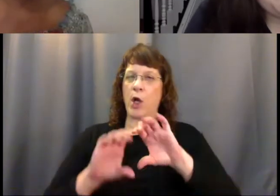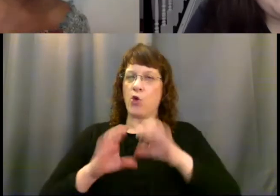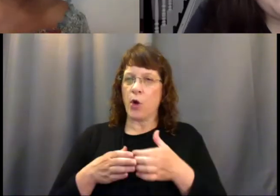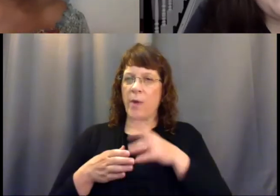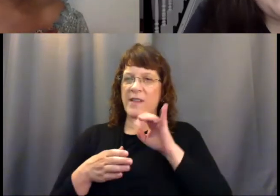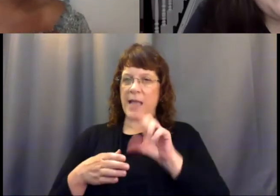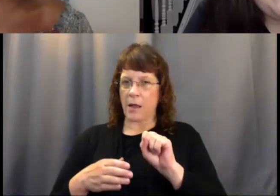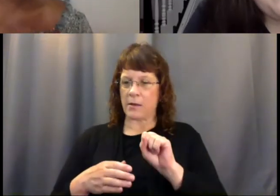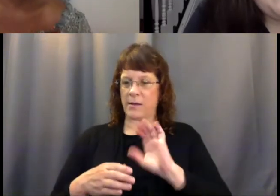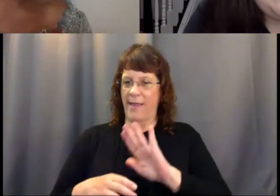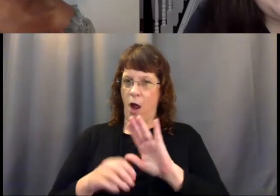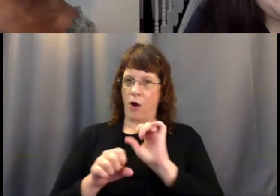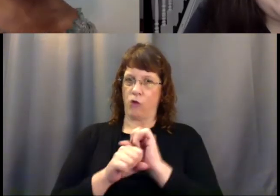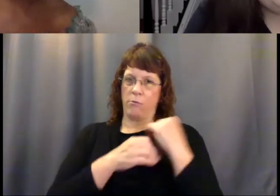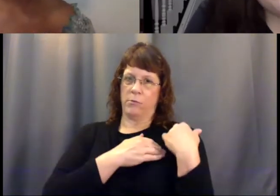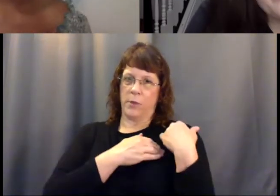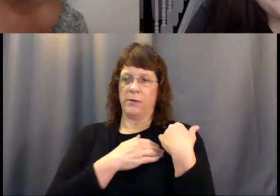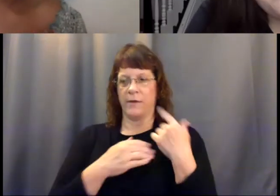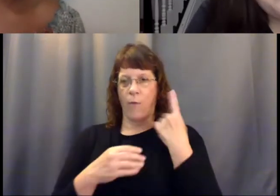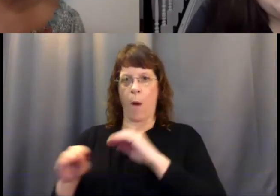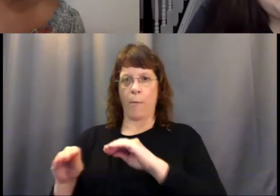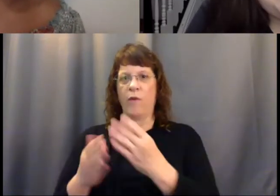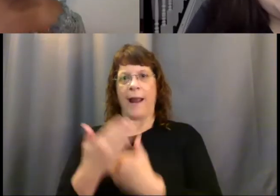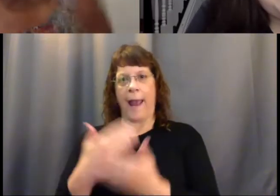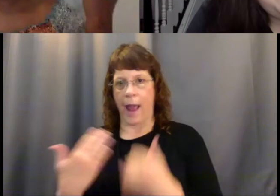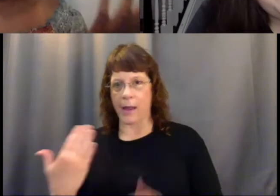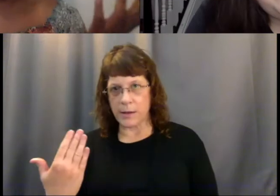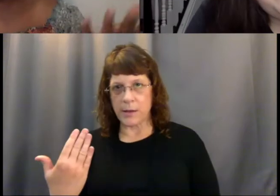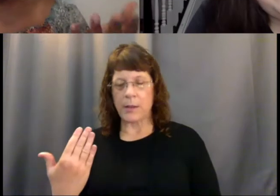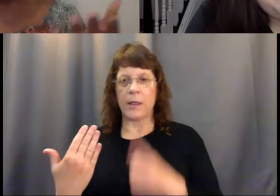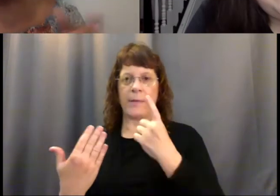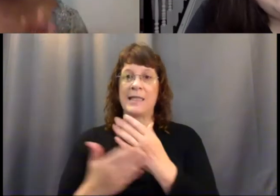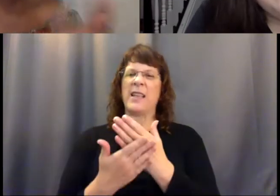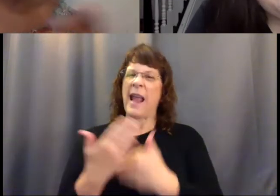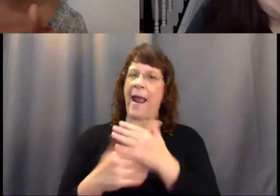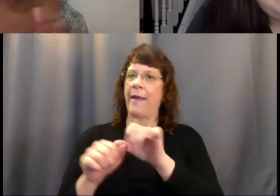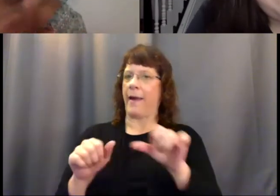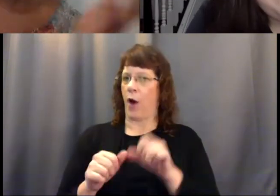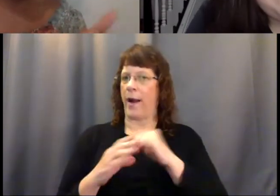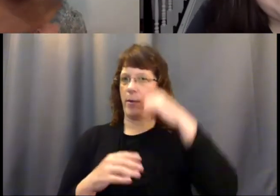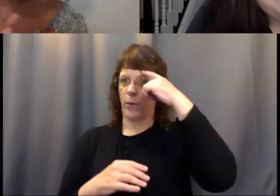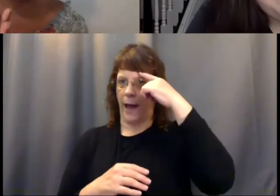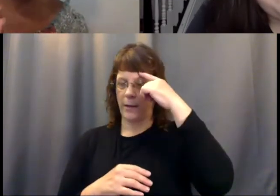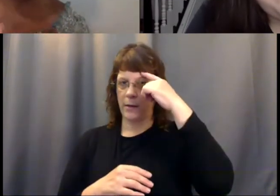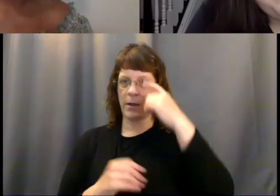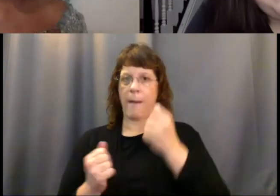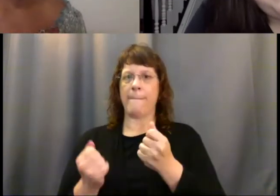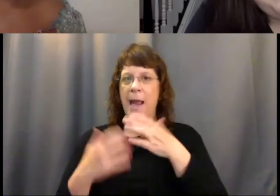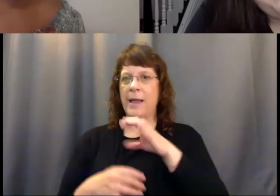to moving, like, say, your hand, because there is a hand region of the brain, and there's going to be multiple cells